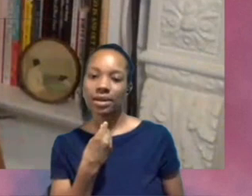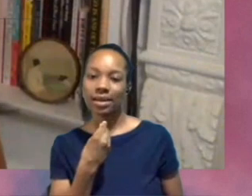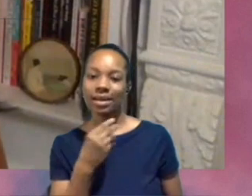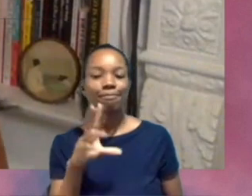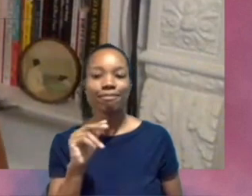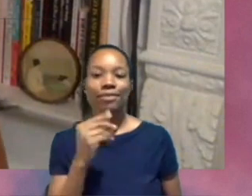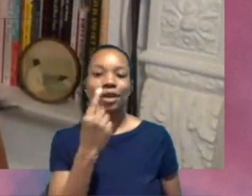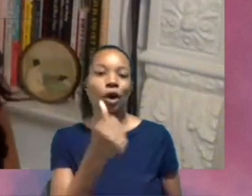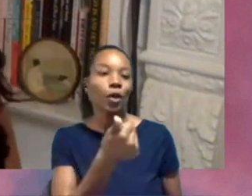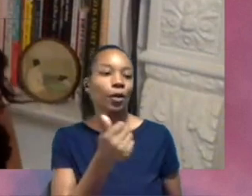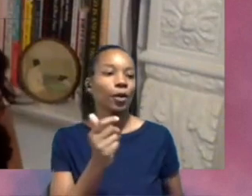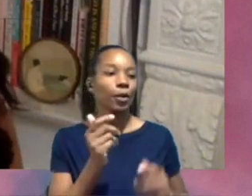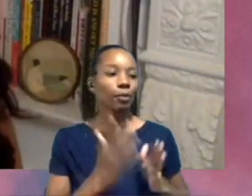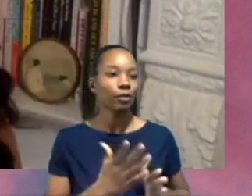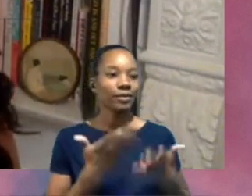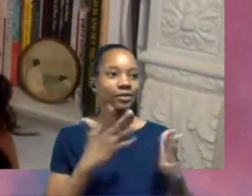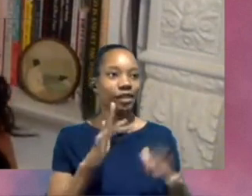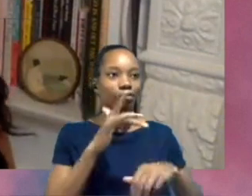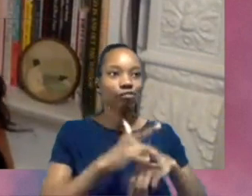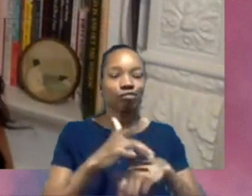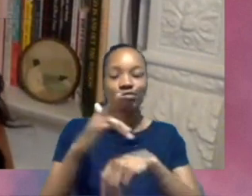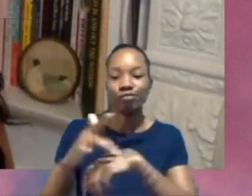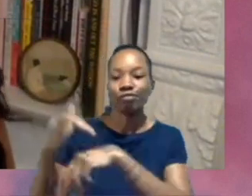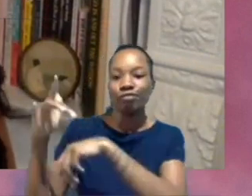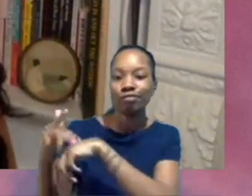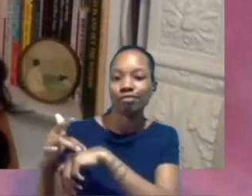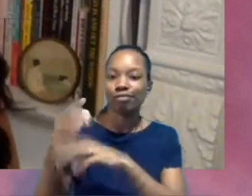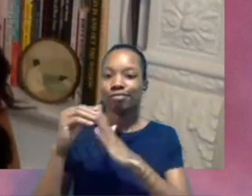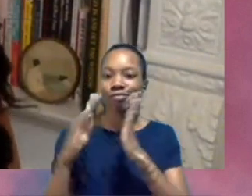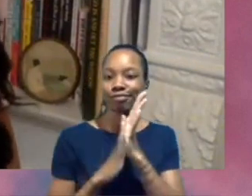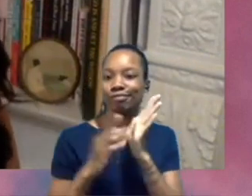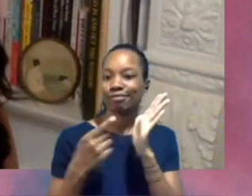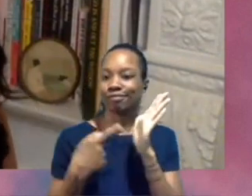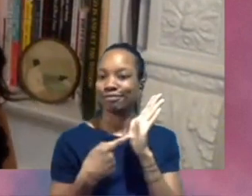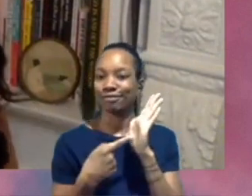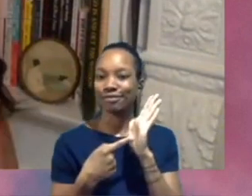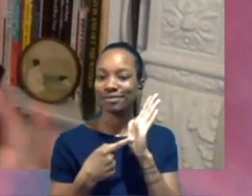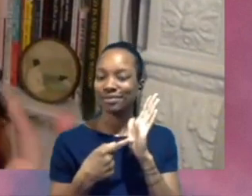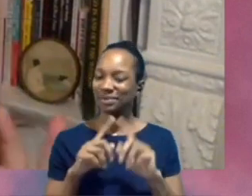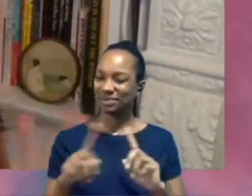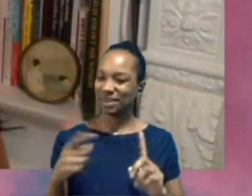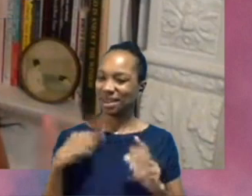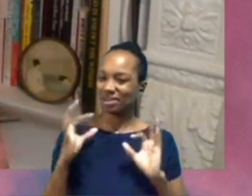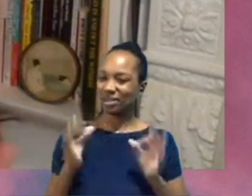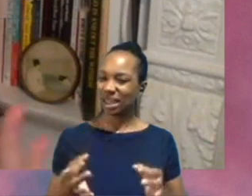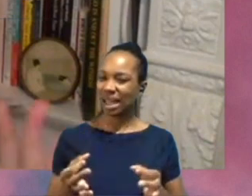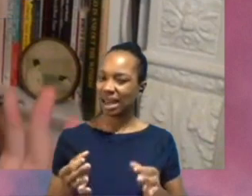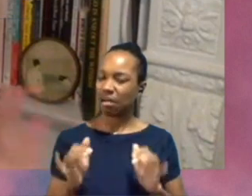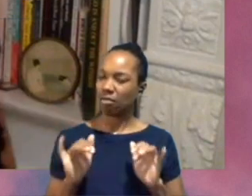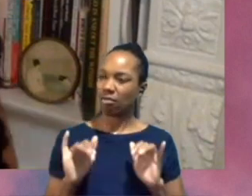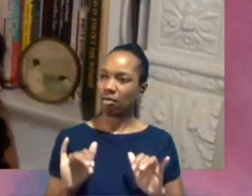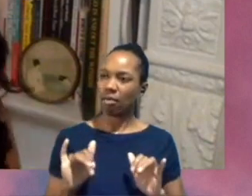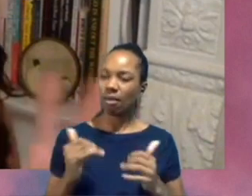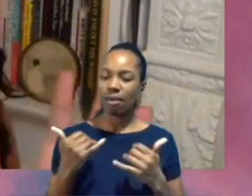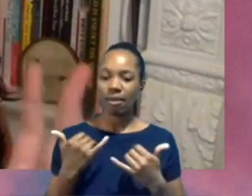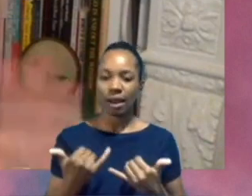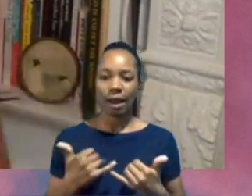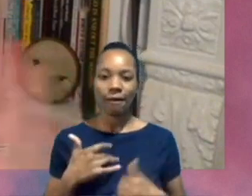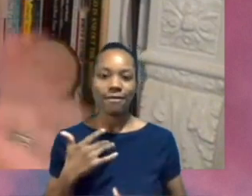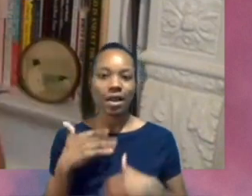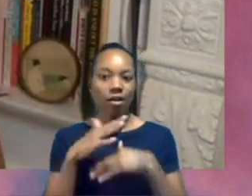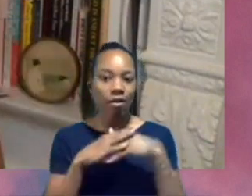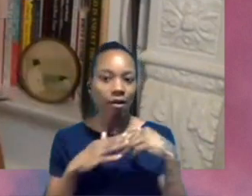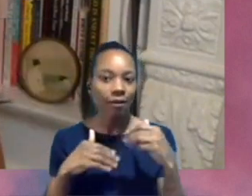first. And instead I have decided that actually it's very reassuring, because it means that all I have to